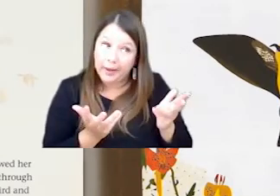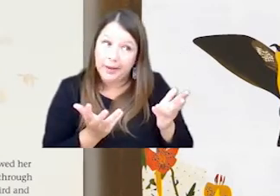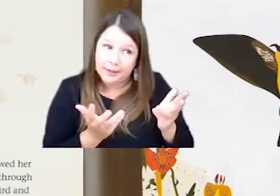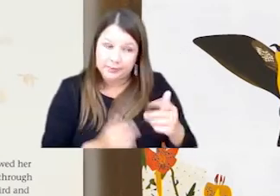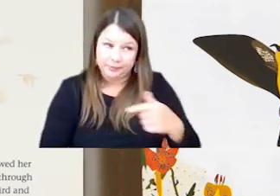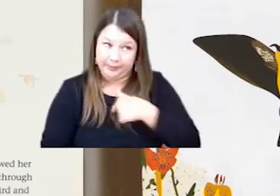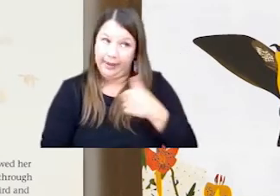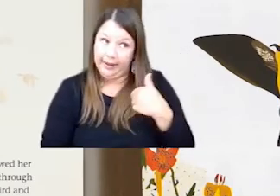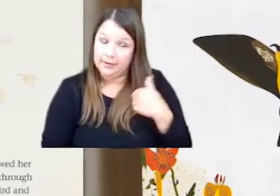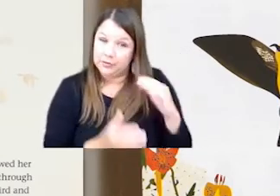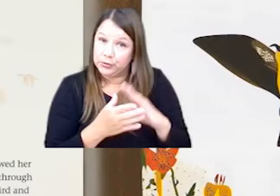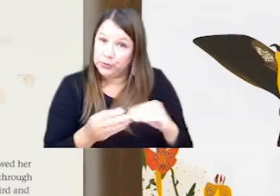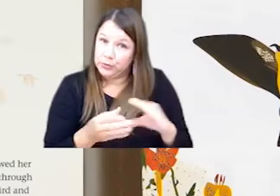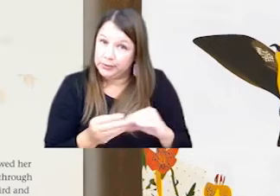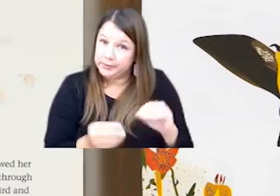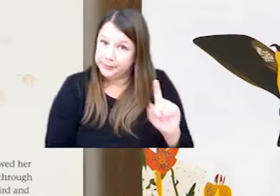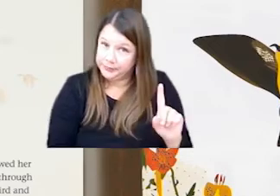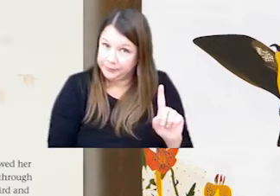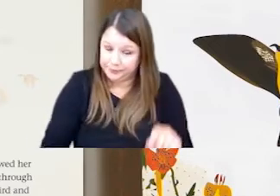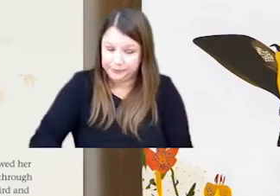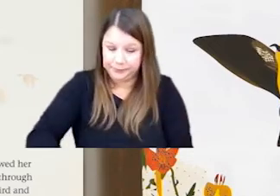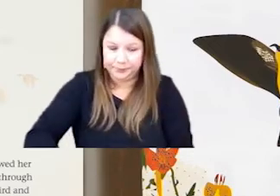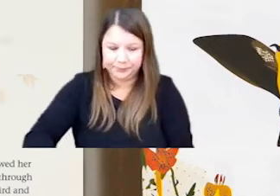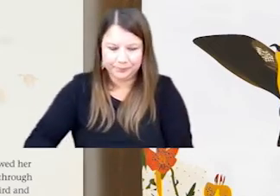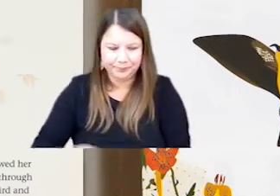Nookum said, "Well, Nussum,